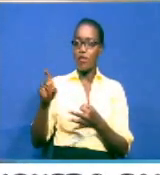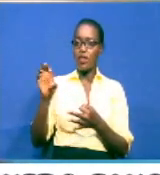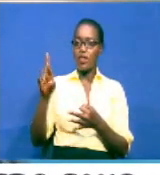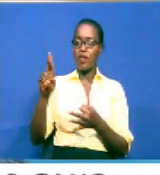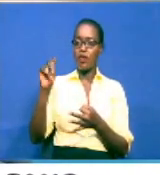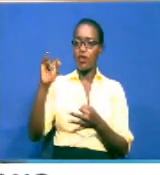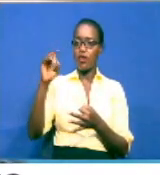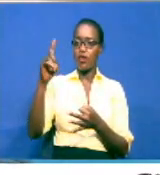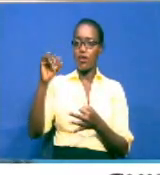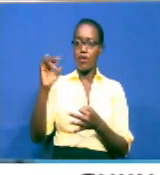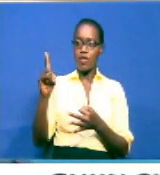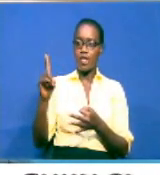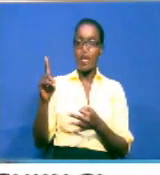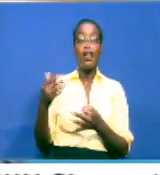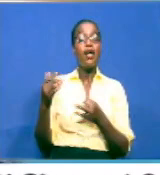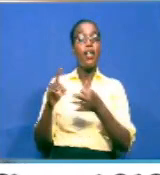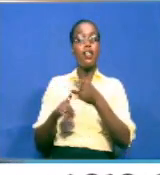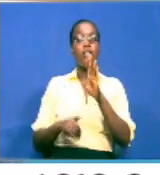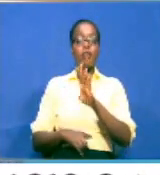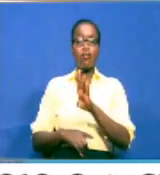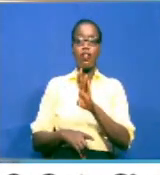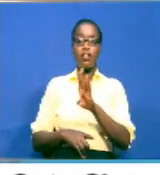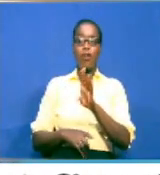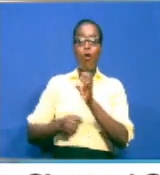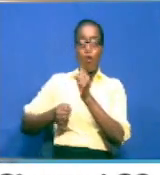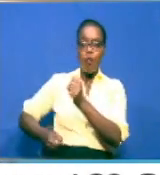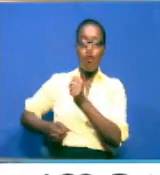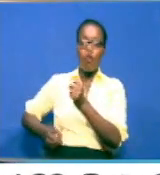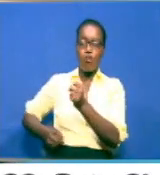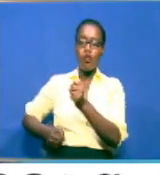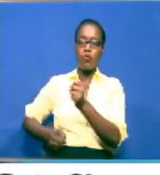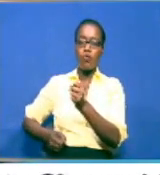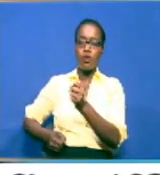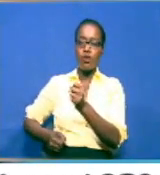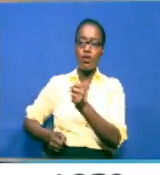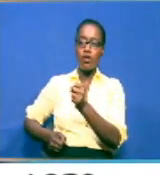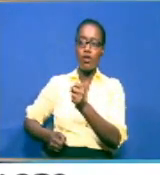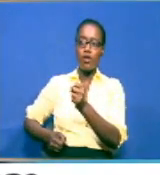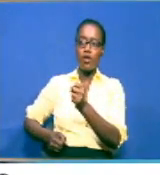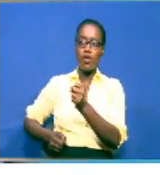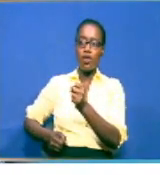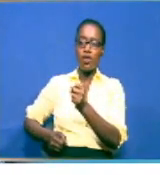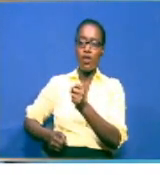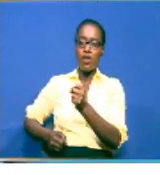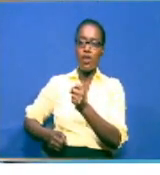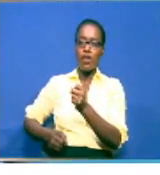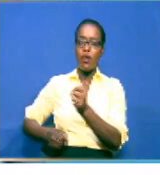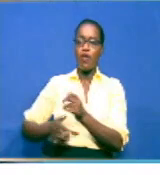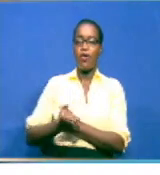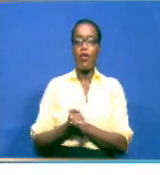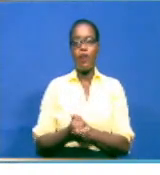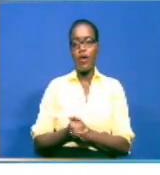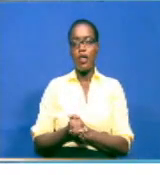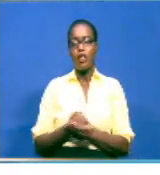the fourth one is what we now use in spraying fumigation. the sodium hypochlorite. So how